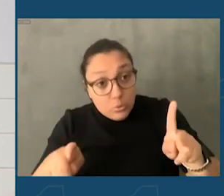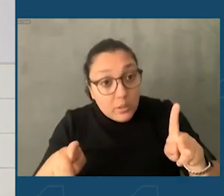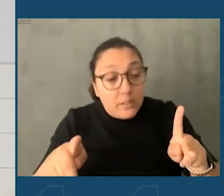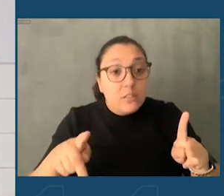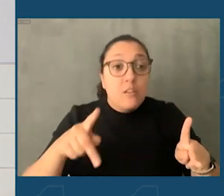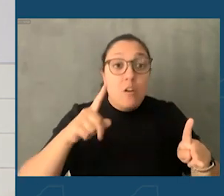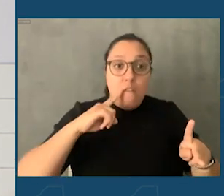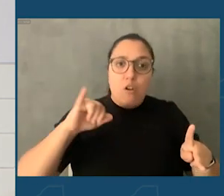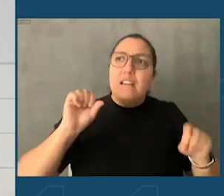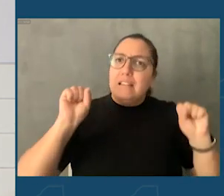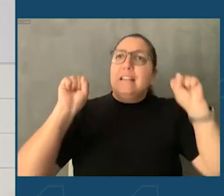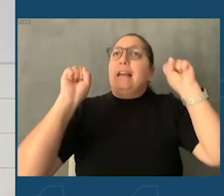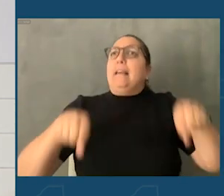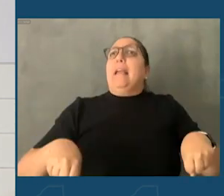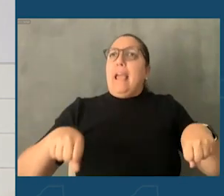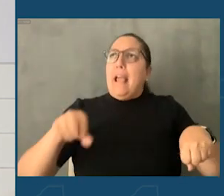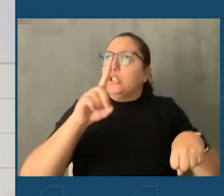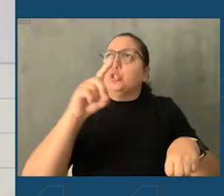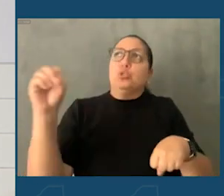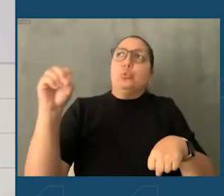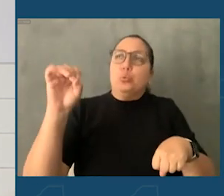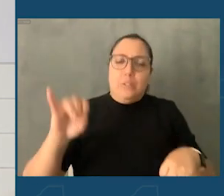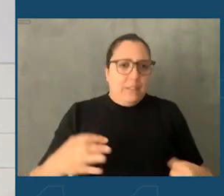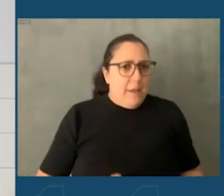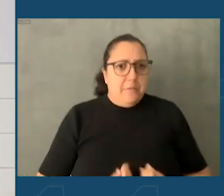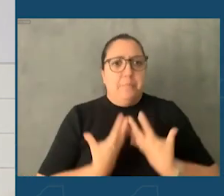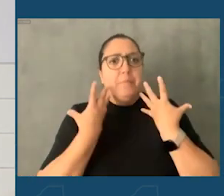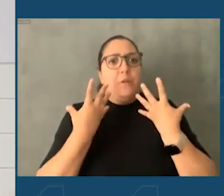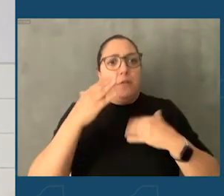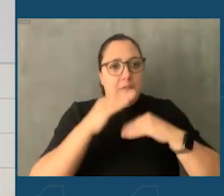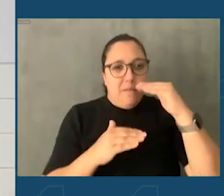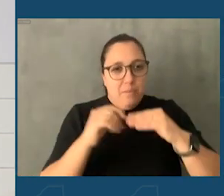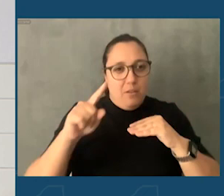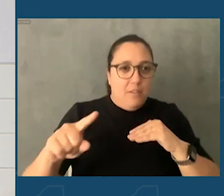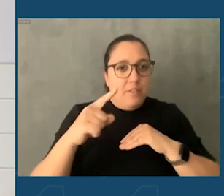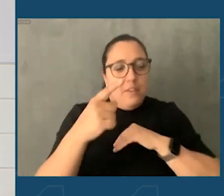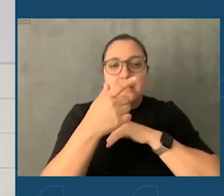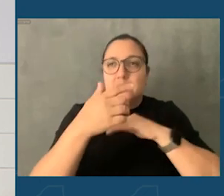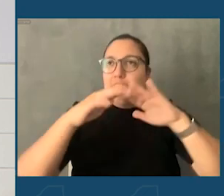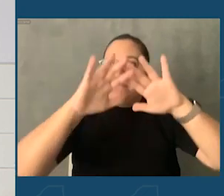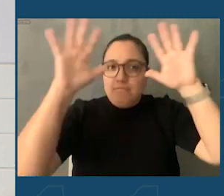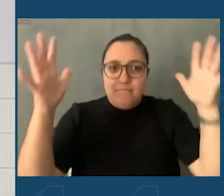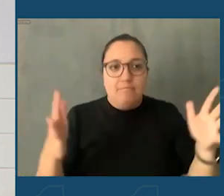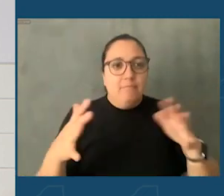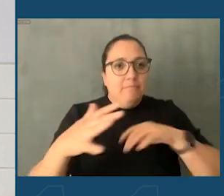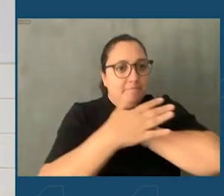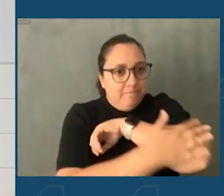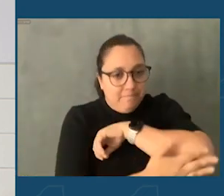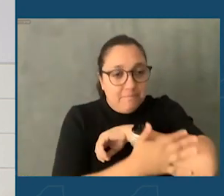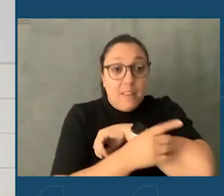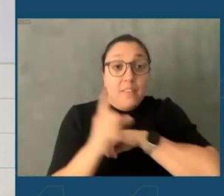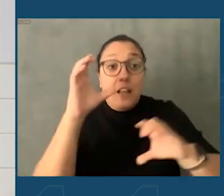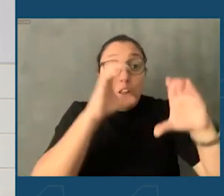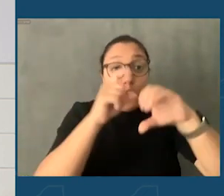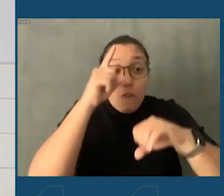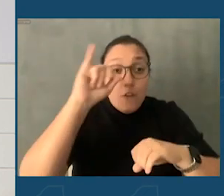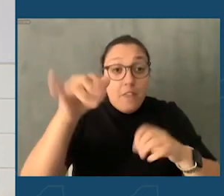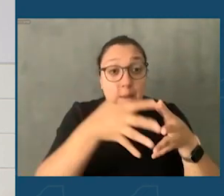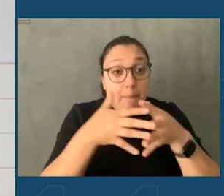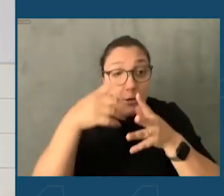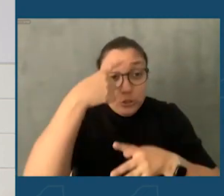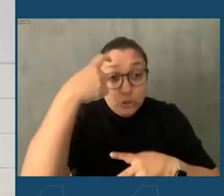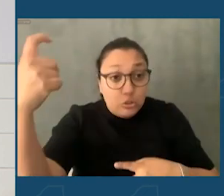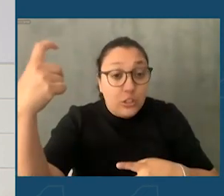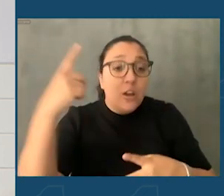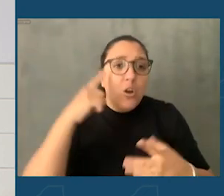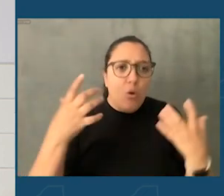spirit that built our great nation. These asylum seekers came here looking for the American dream, a chance to work and